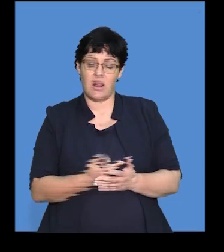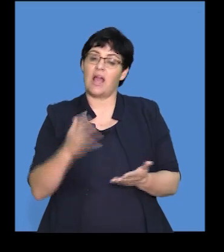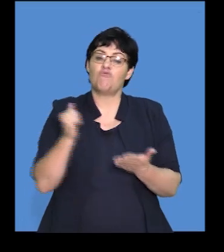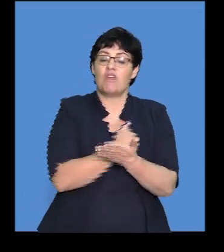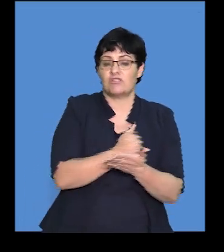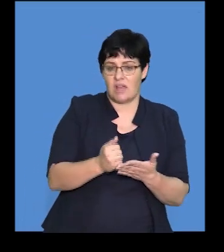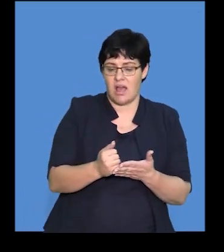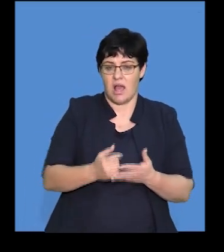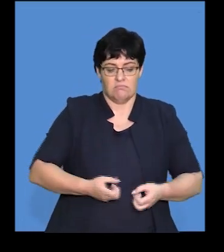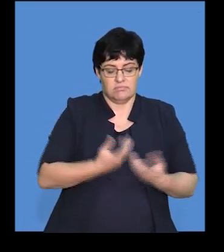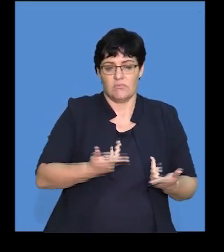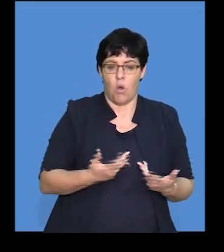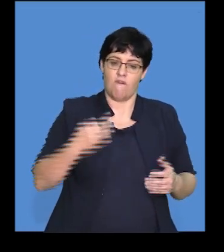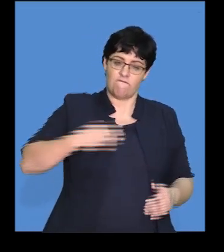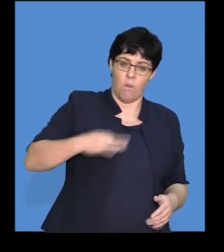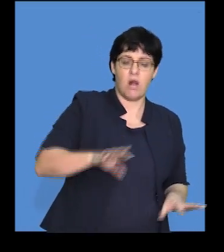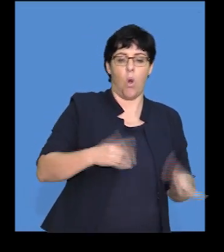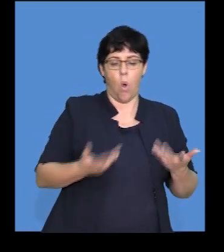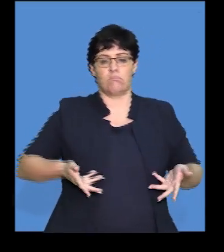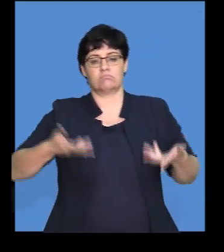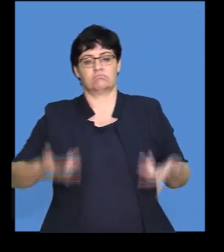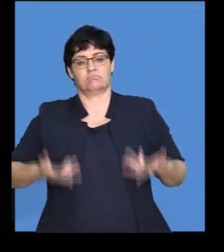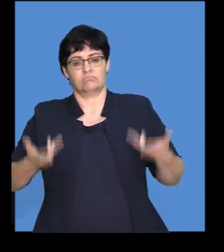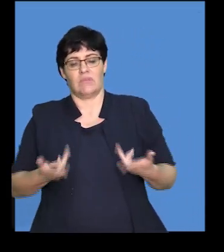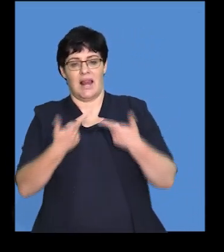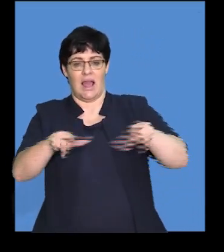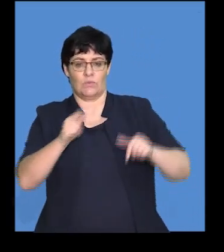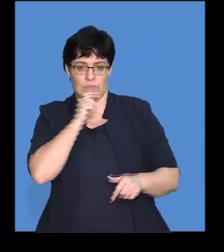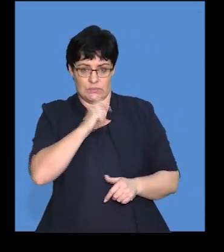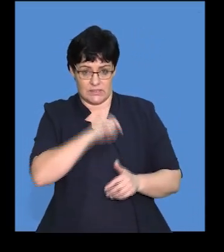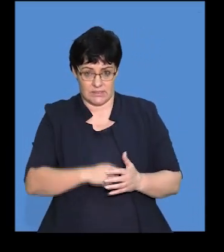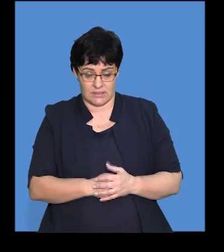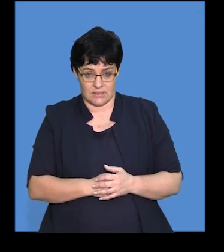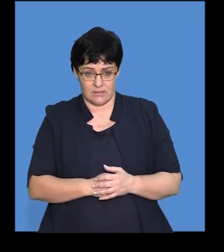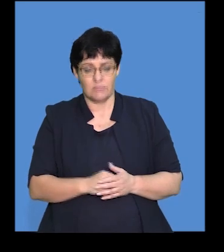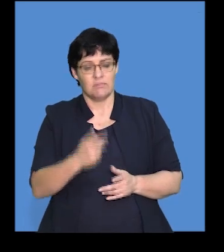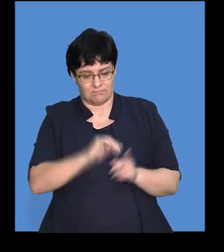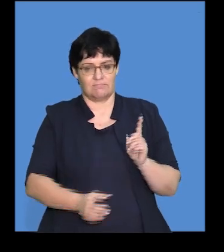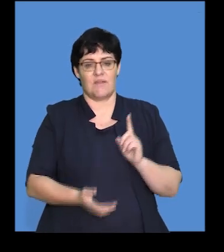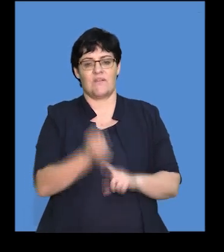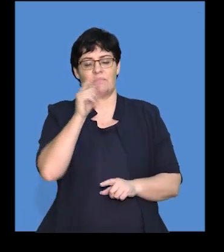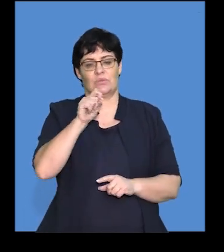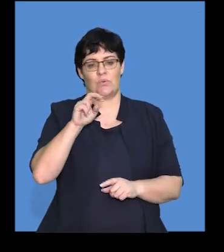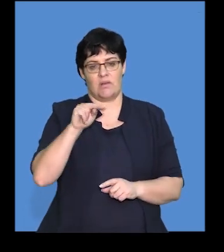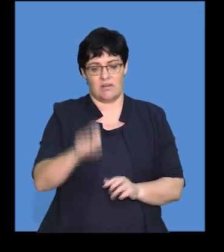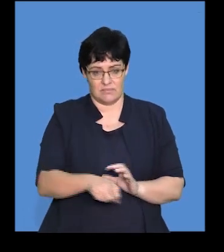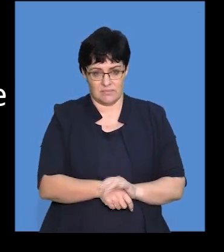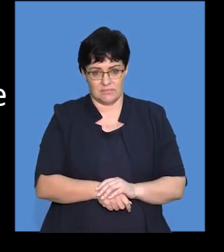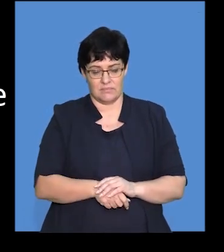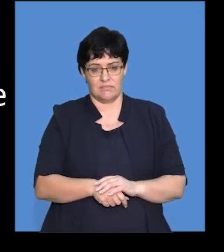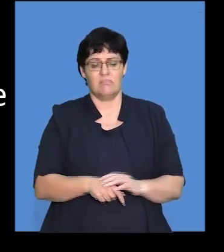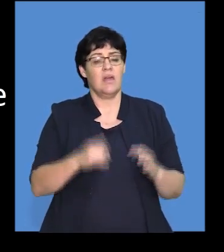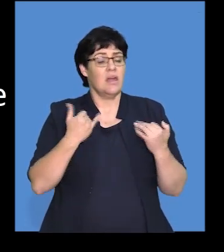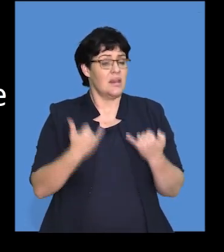of formal or informal use of language. This is where we can find tone. Now, let us